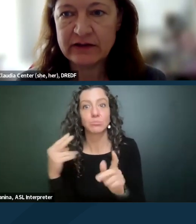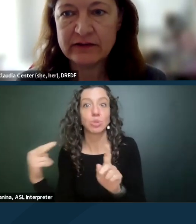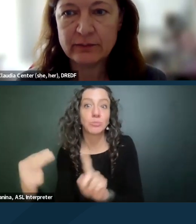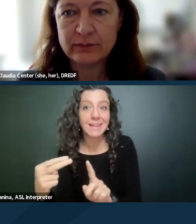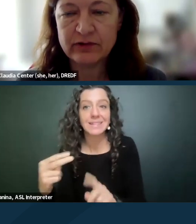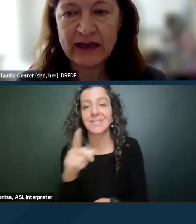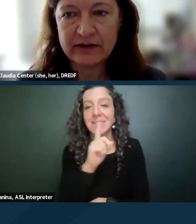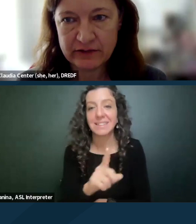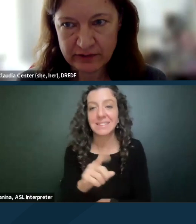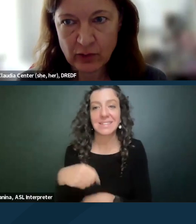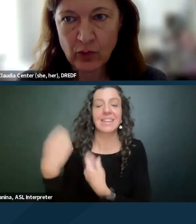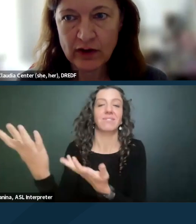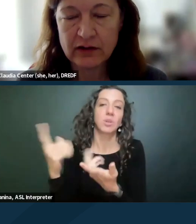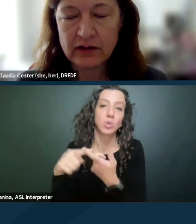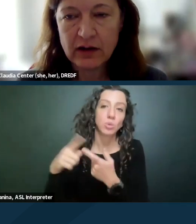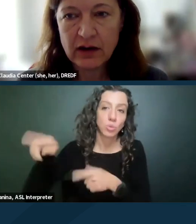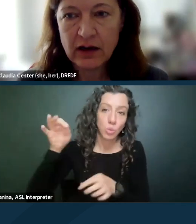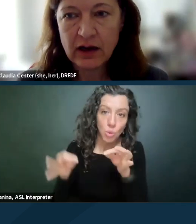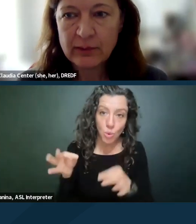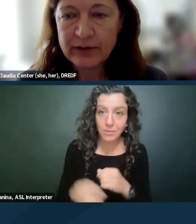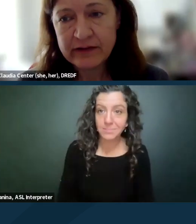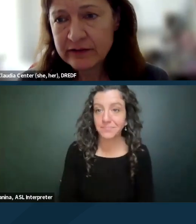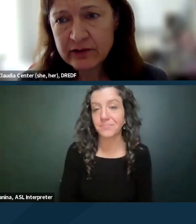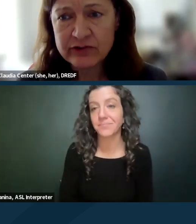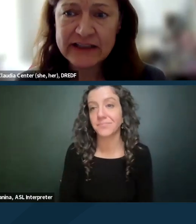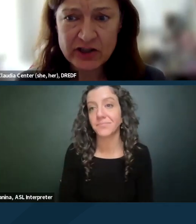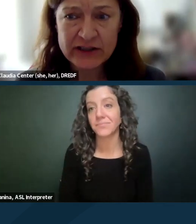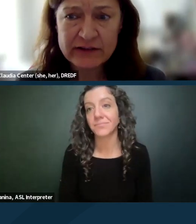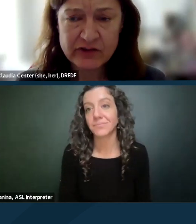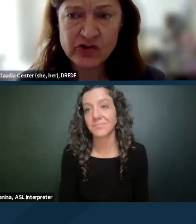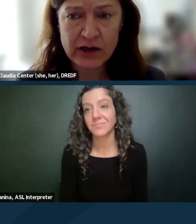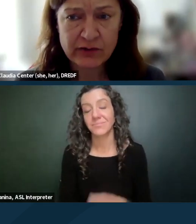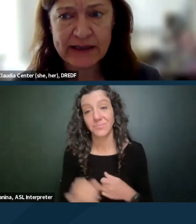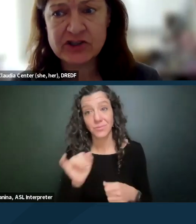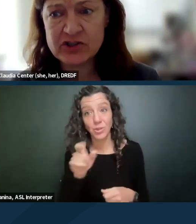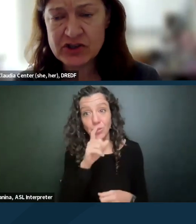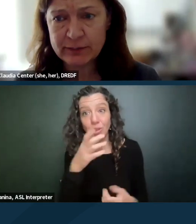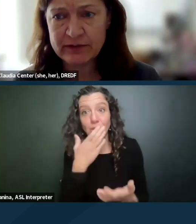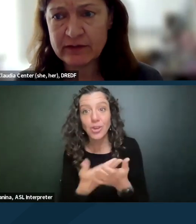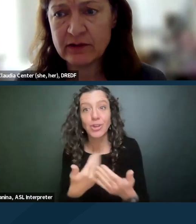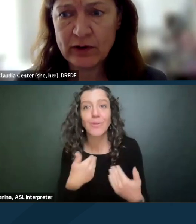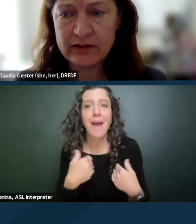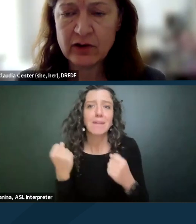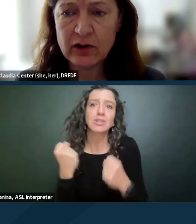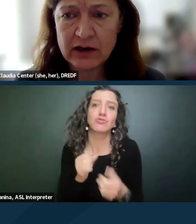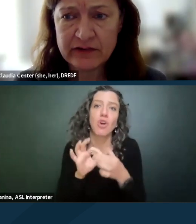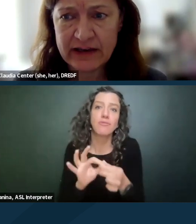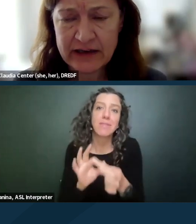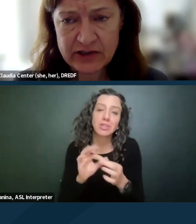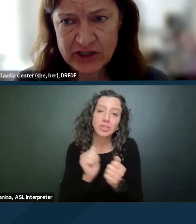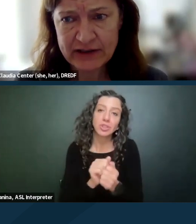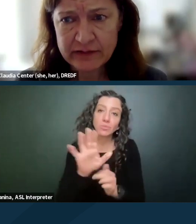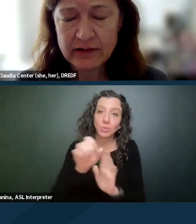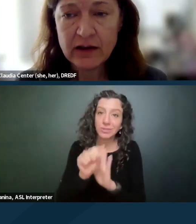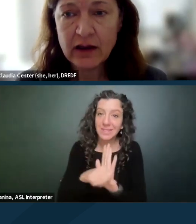perspective is provided to the court. It's also really good to have strong relationships with your